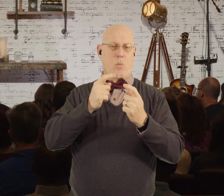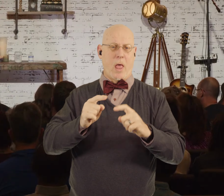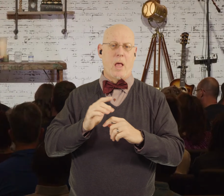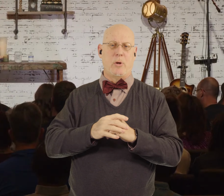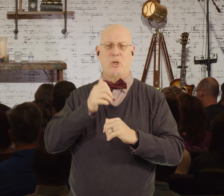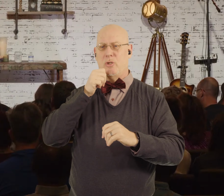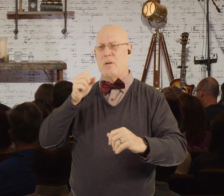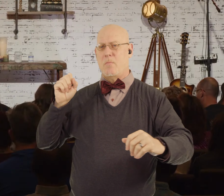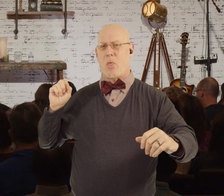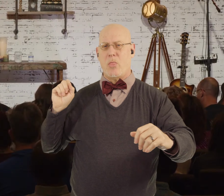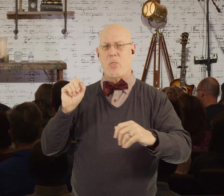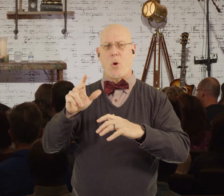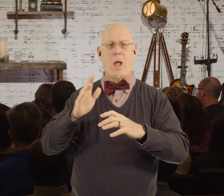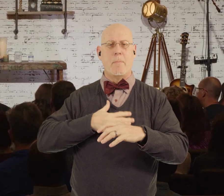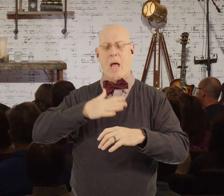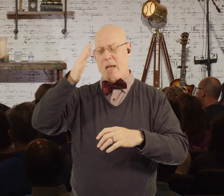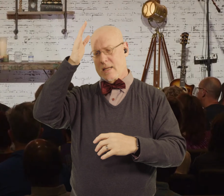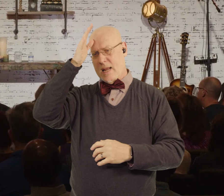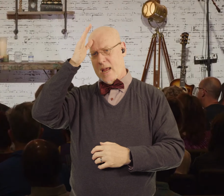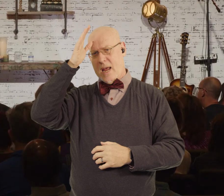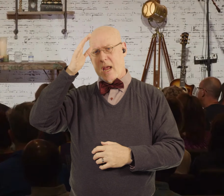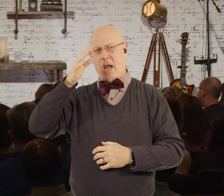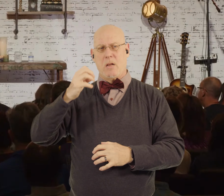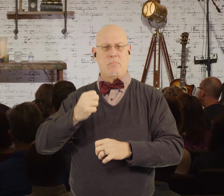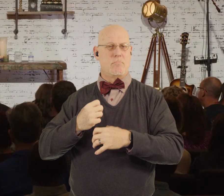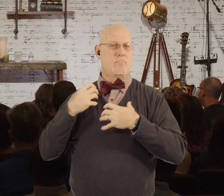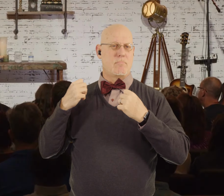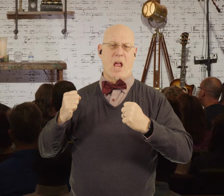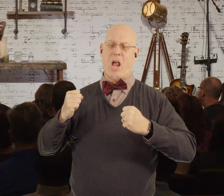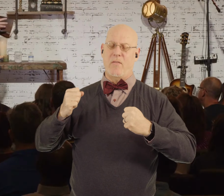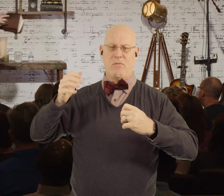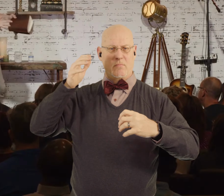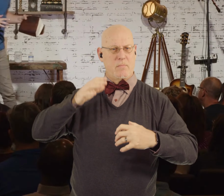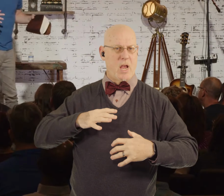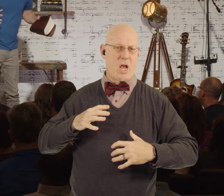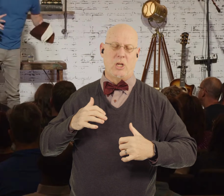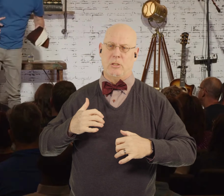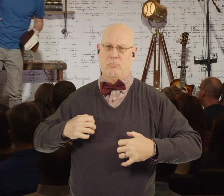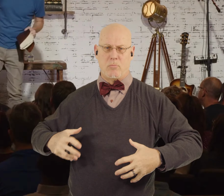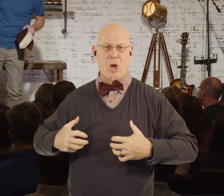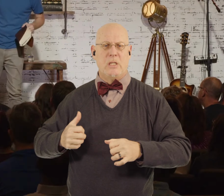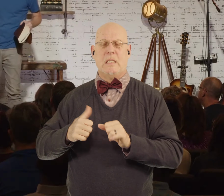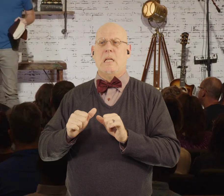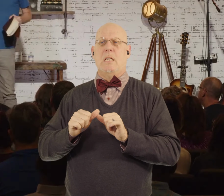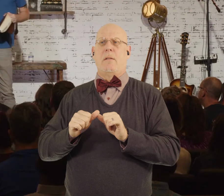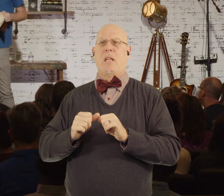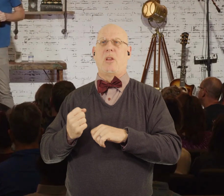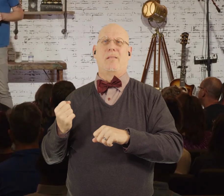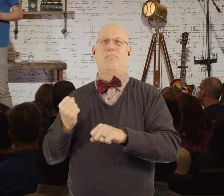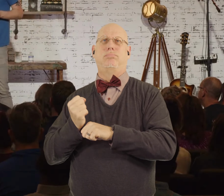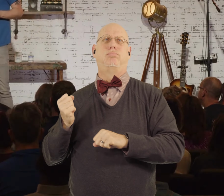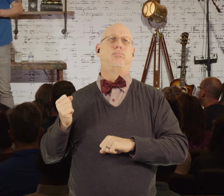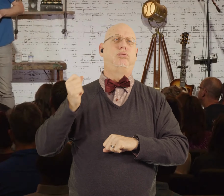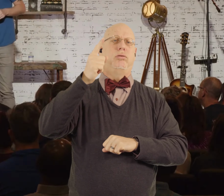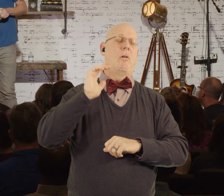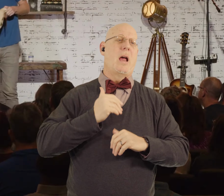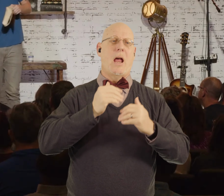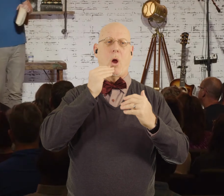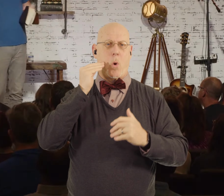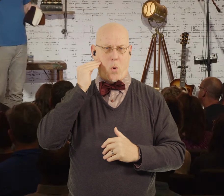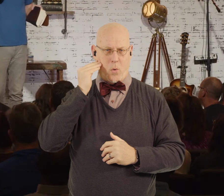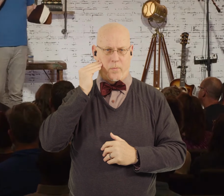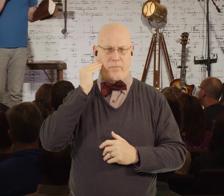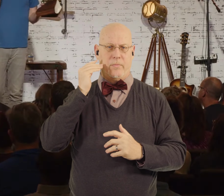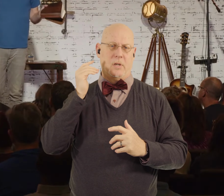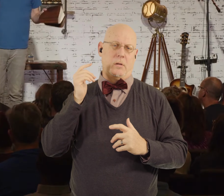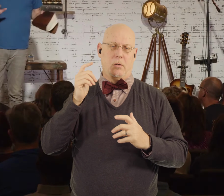but I remember what happened. She pitched, she threw this ball. My dad, he was just a powerful monster, he still is, and he could literally hit it over